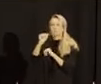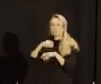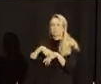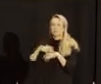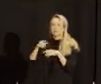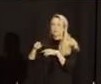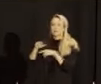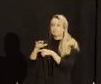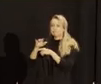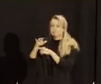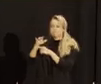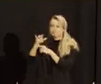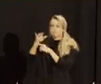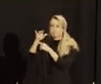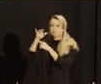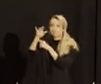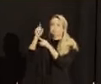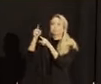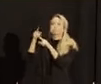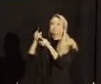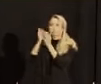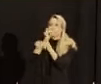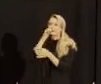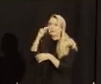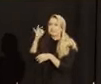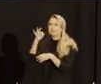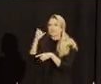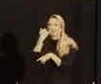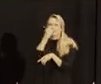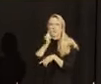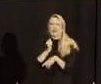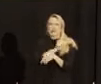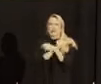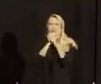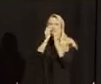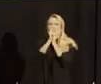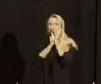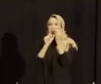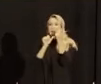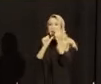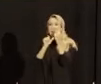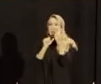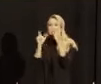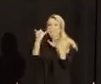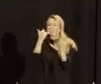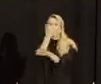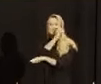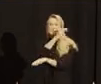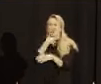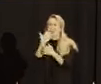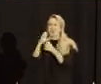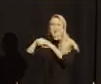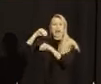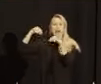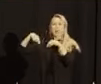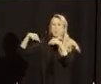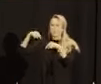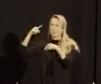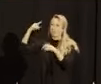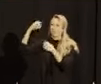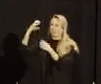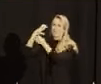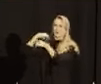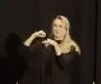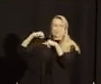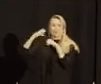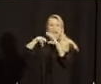was calling the Atlanta Legal Aid Society saying, I want to get out. It took years,